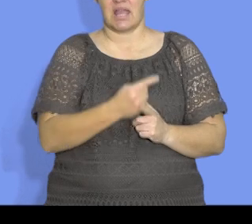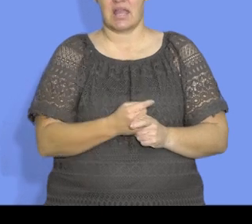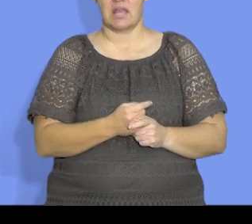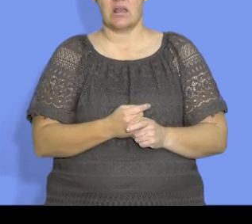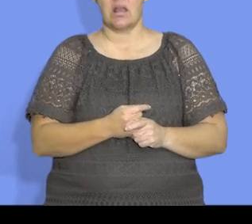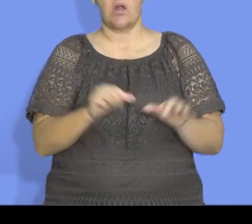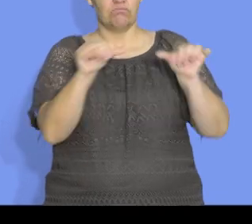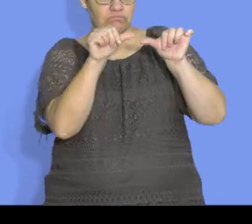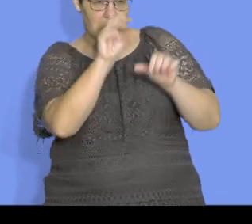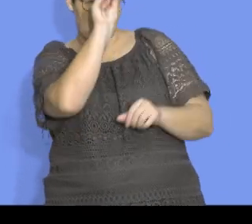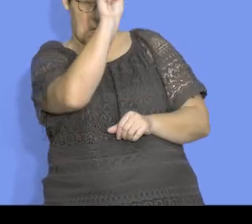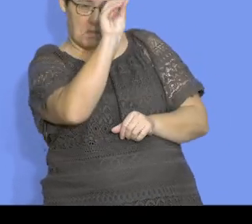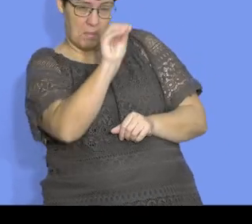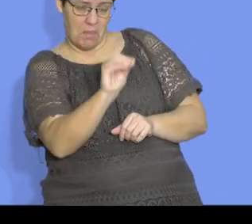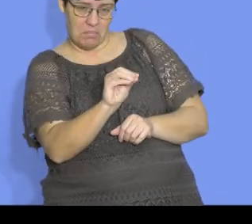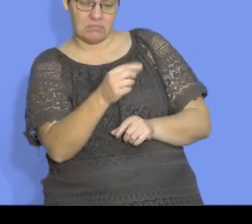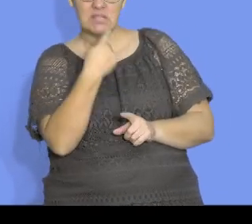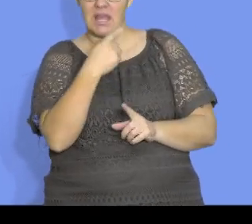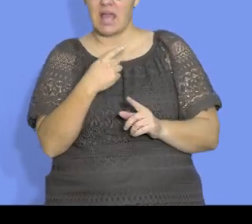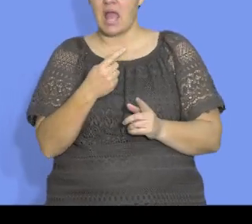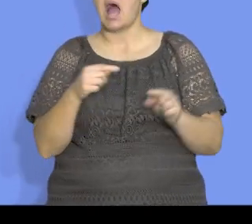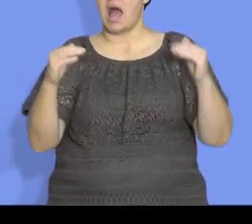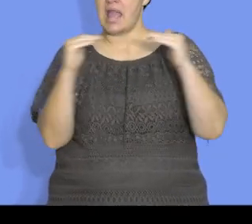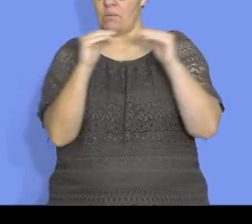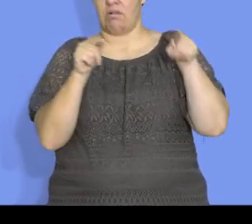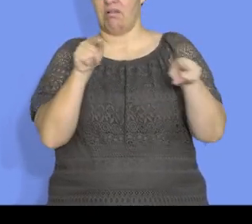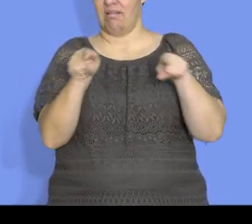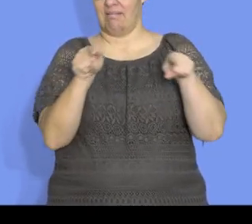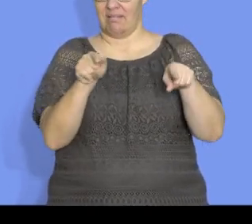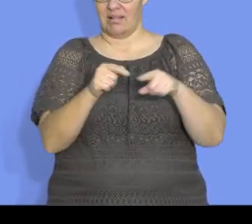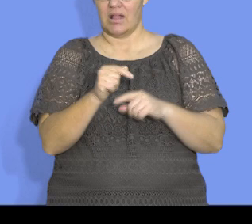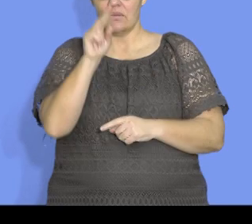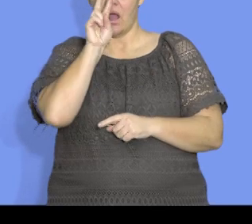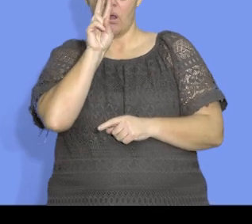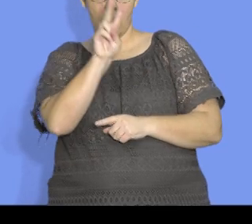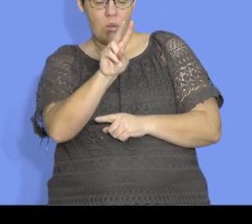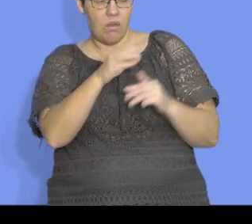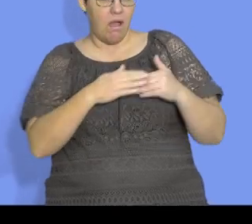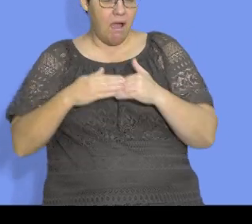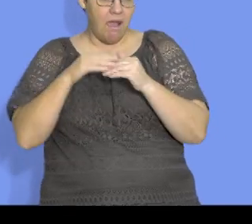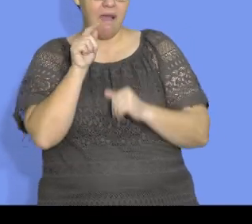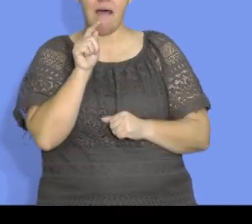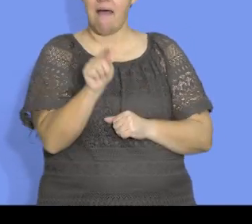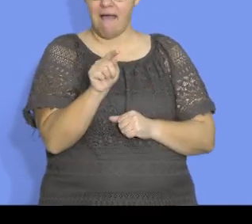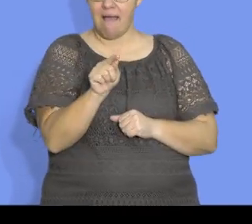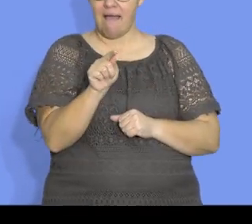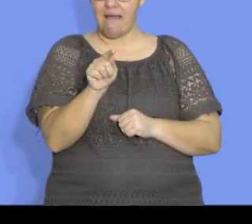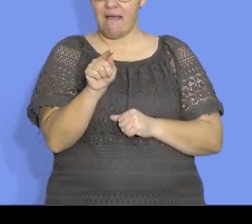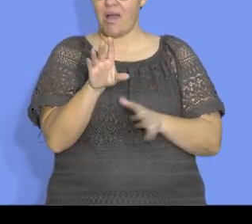some readings and let's say they're equal to each other. And if you look very carefully at that sort